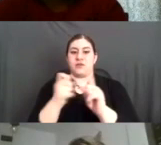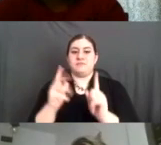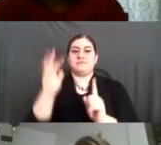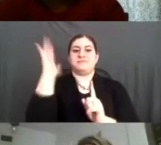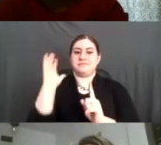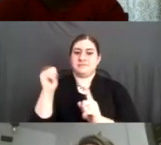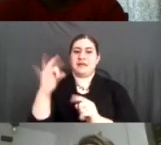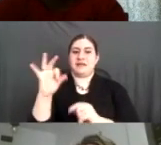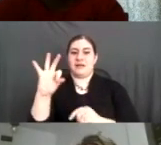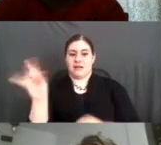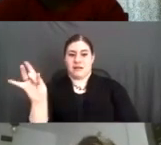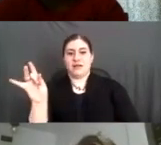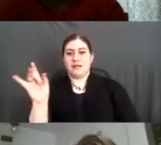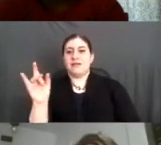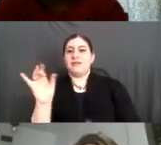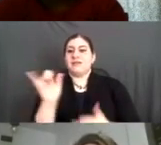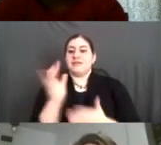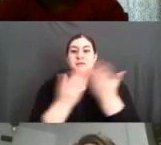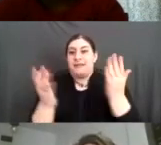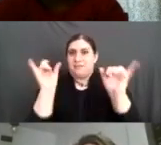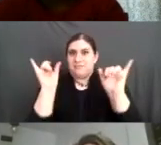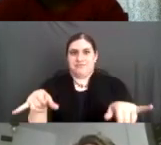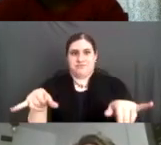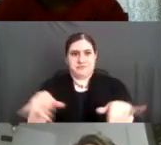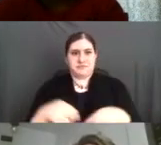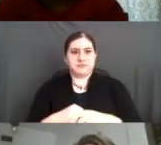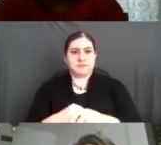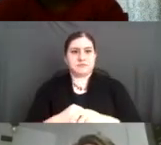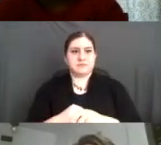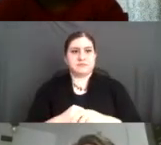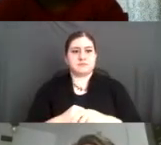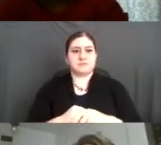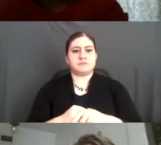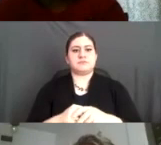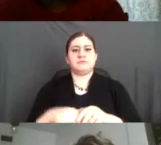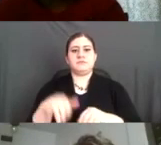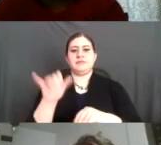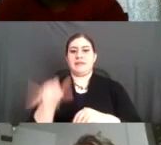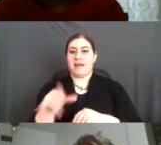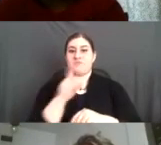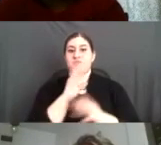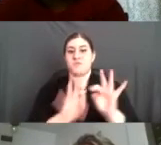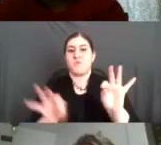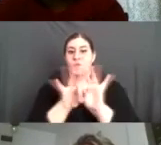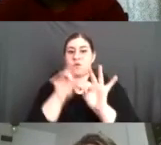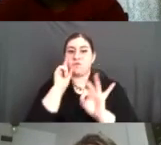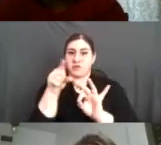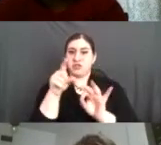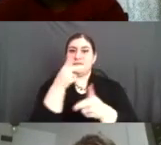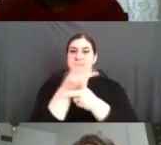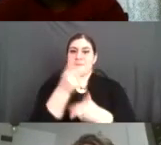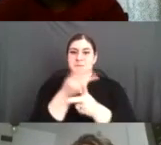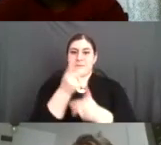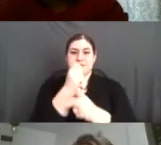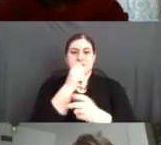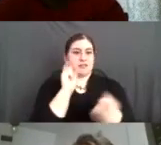1998. So some things do not change. But that is so important for you to have that and keep that. As I said, it's not going